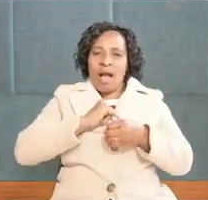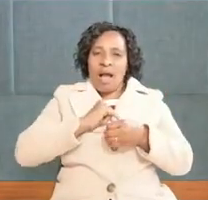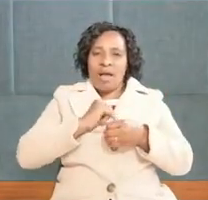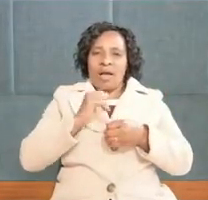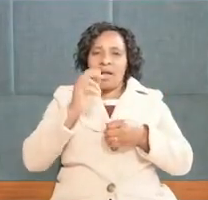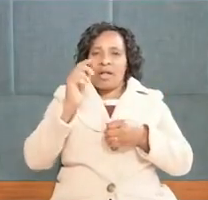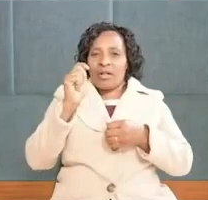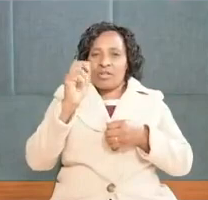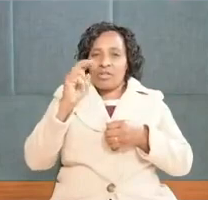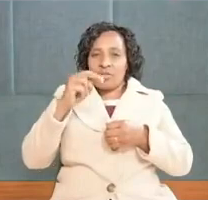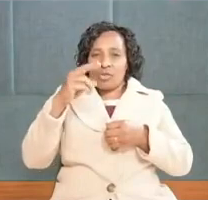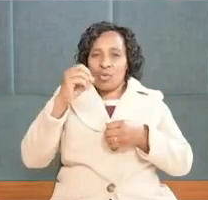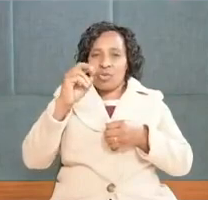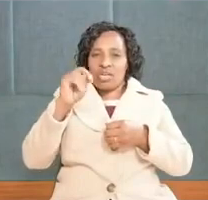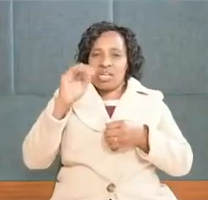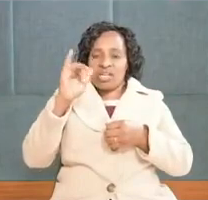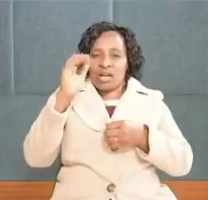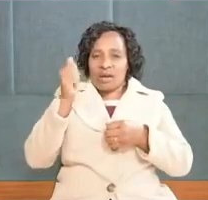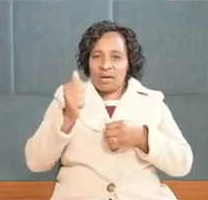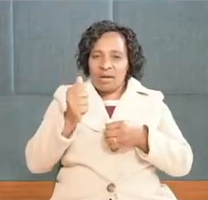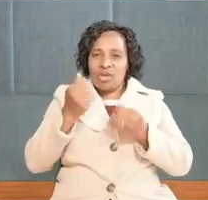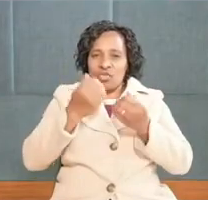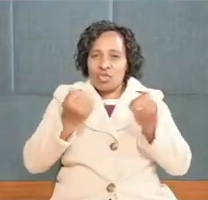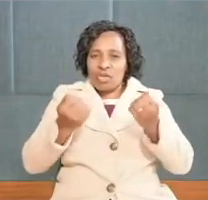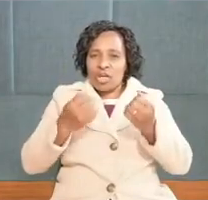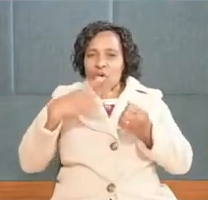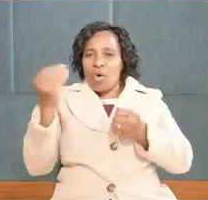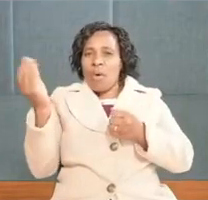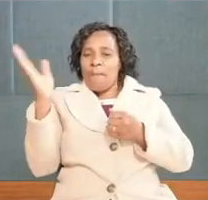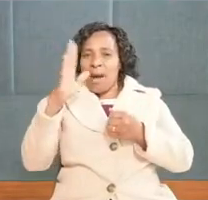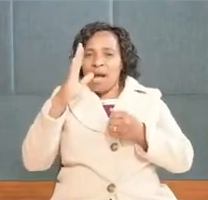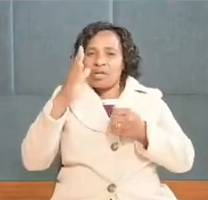Iconium! Children, go back to your